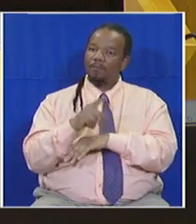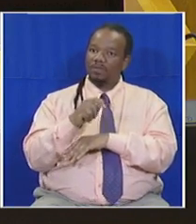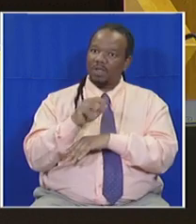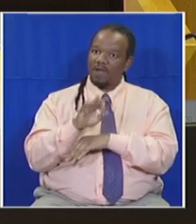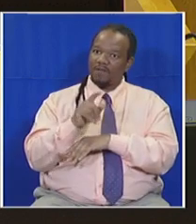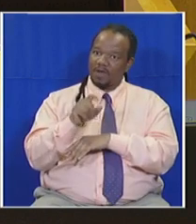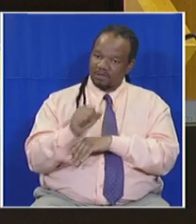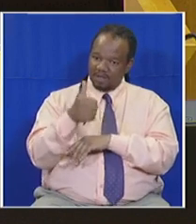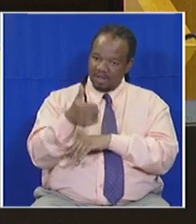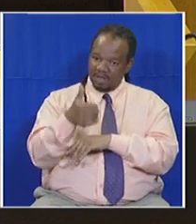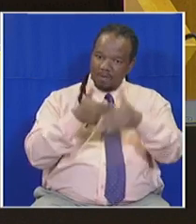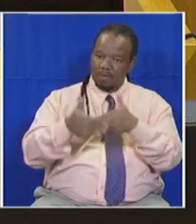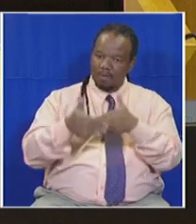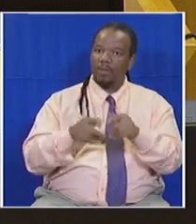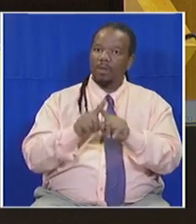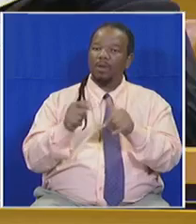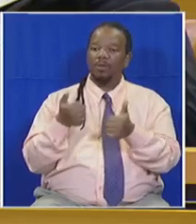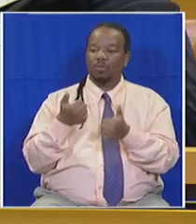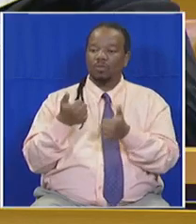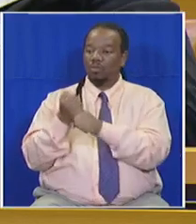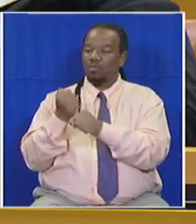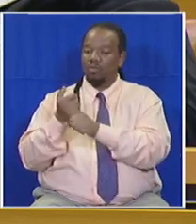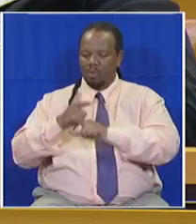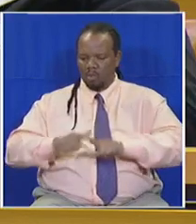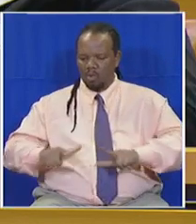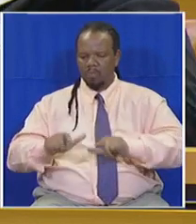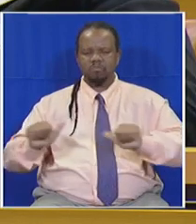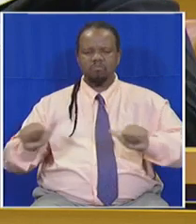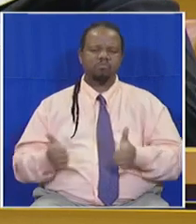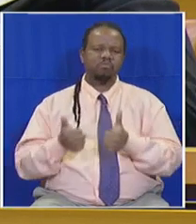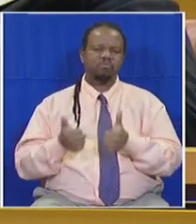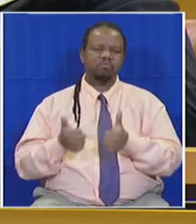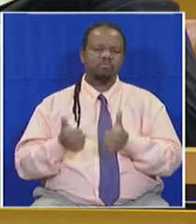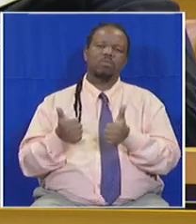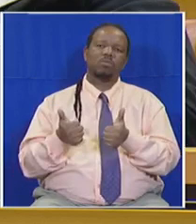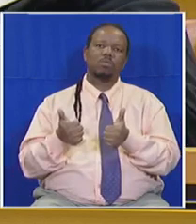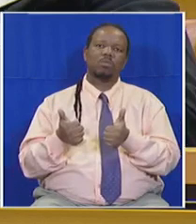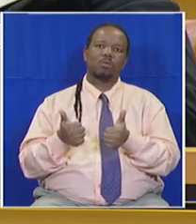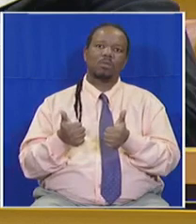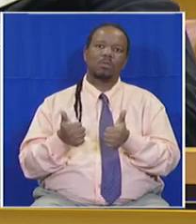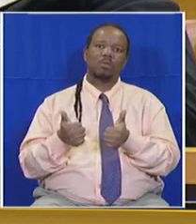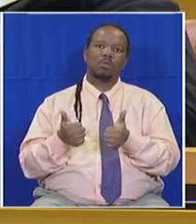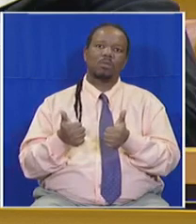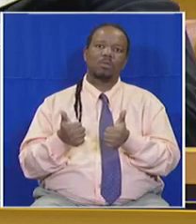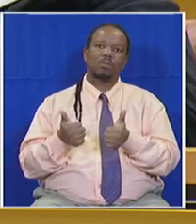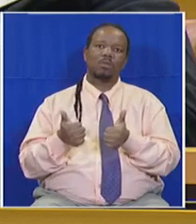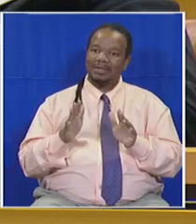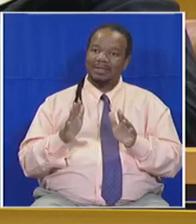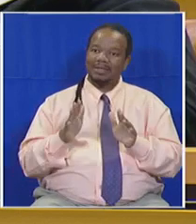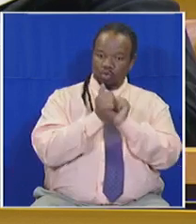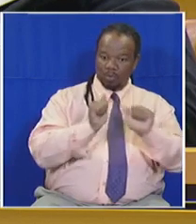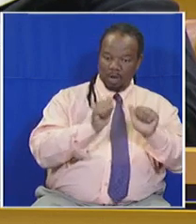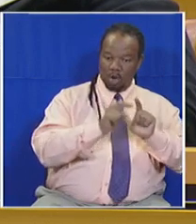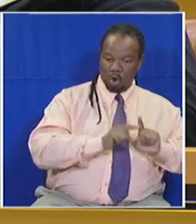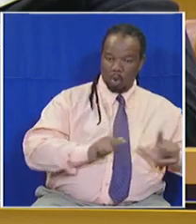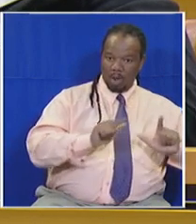accountability, and effective and efficient local government. The democratic local government in our country is turning